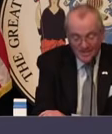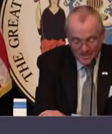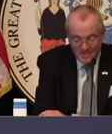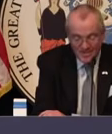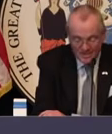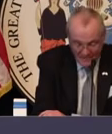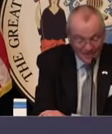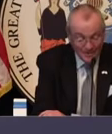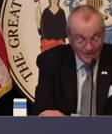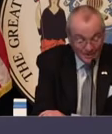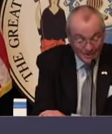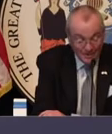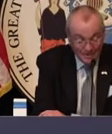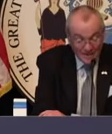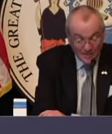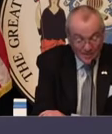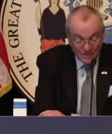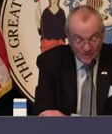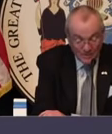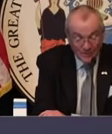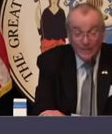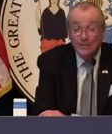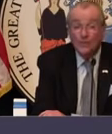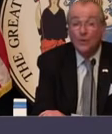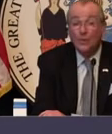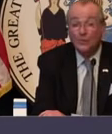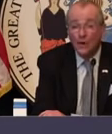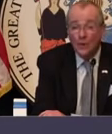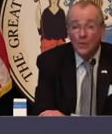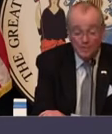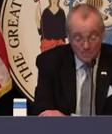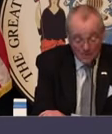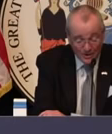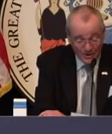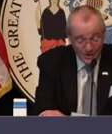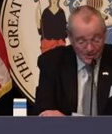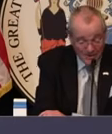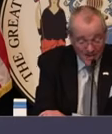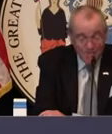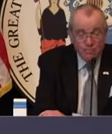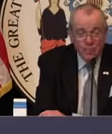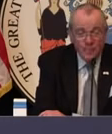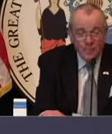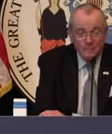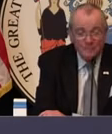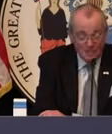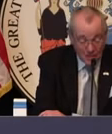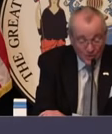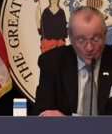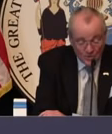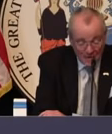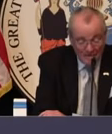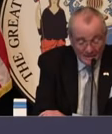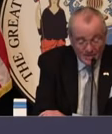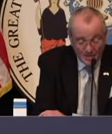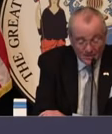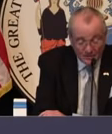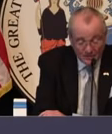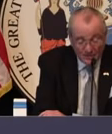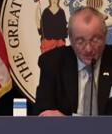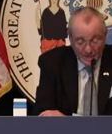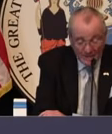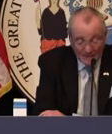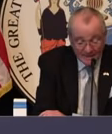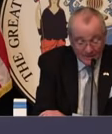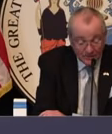Giants season ticket holder, and his family would say that there was no bigger fan. Chuck was 92